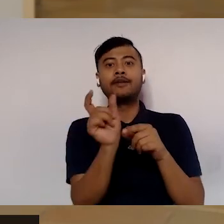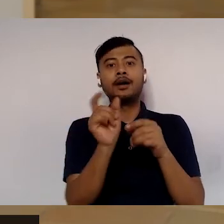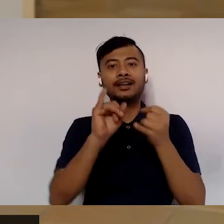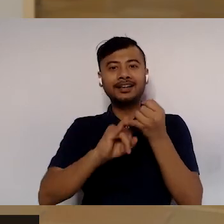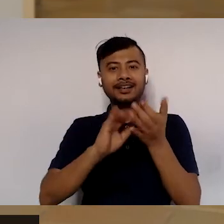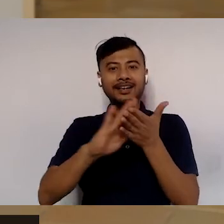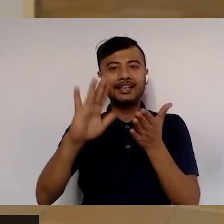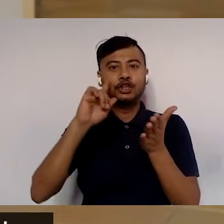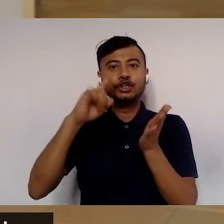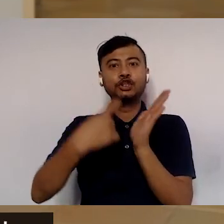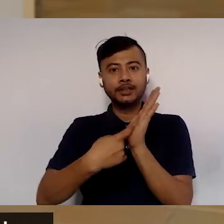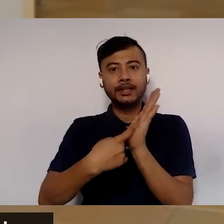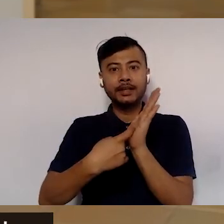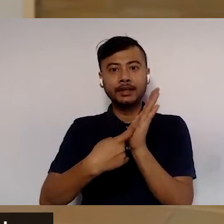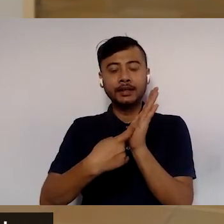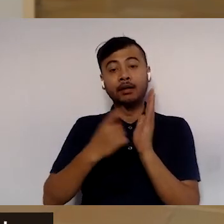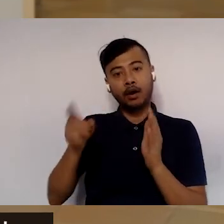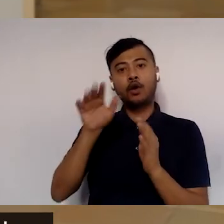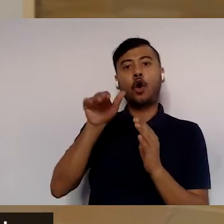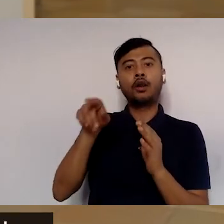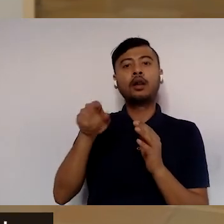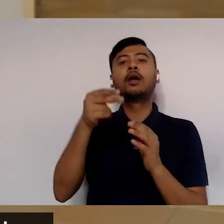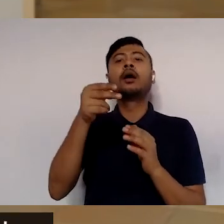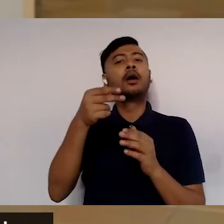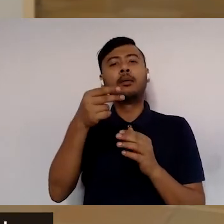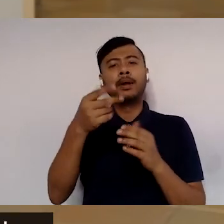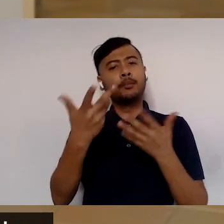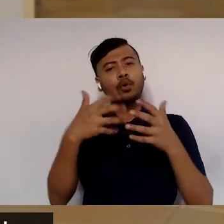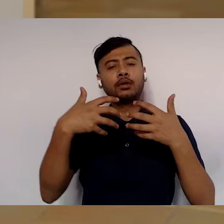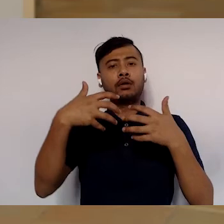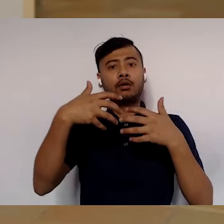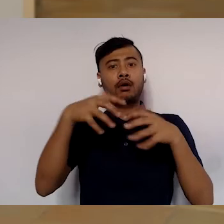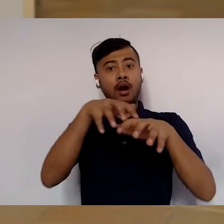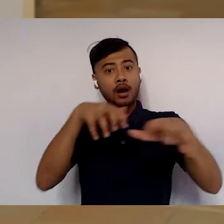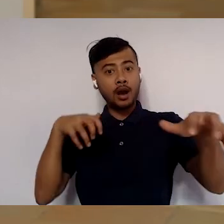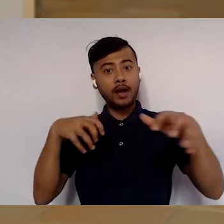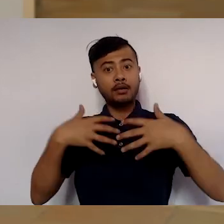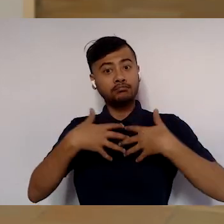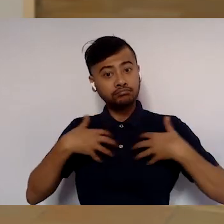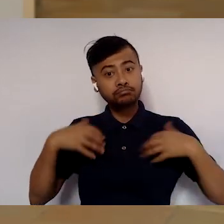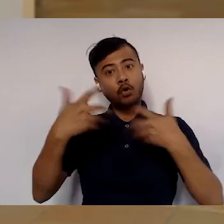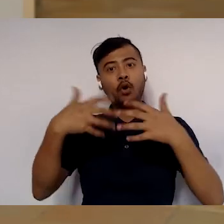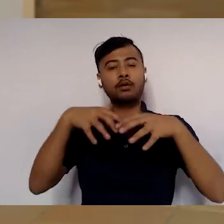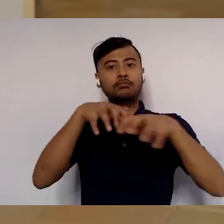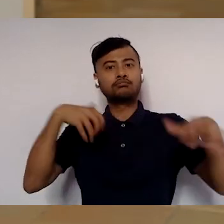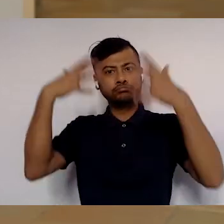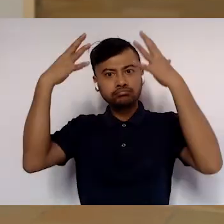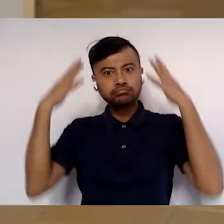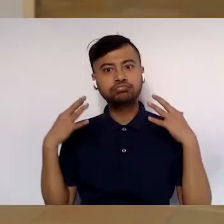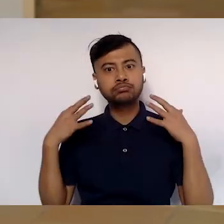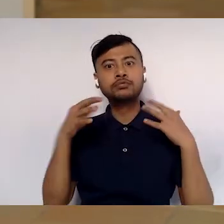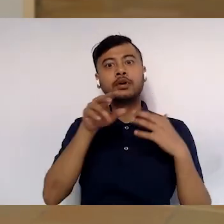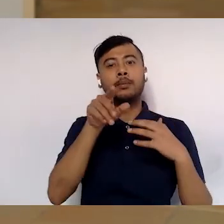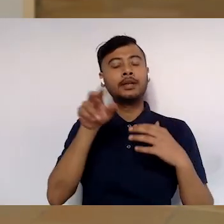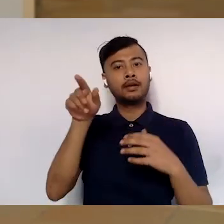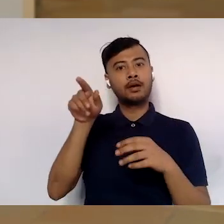lions and tigers, and the lion-tiger in Persian literature is a metaphor for the king as an invincible fighter who triumphs